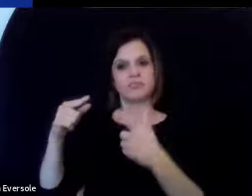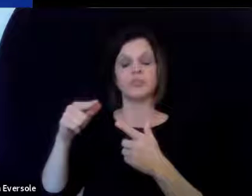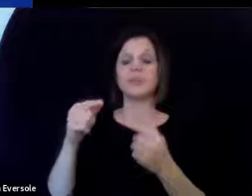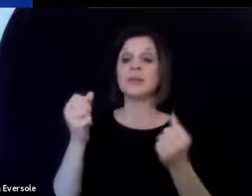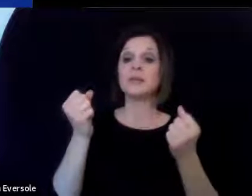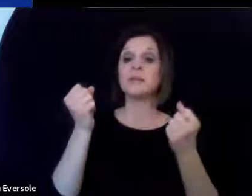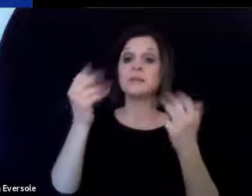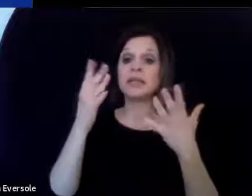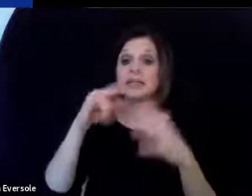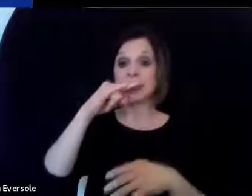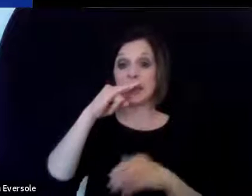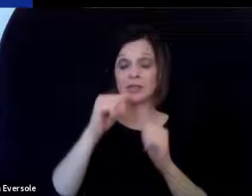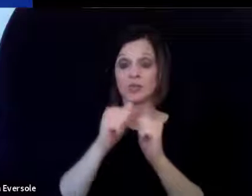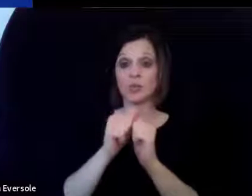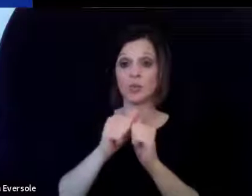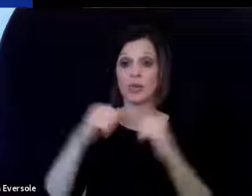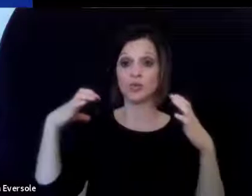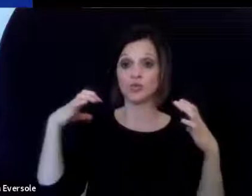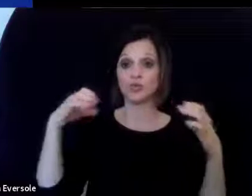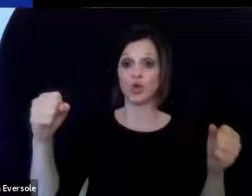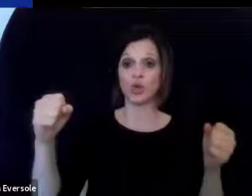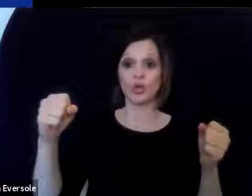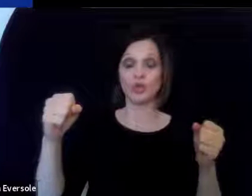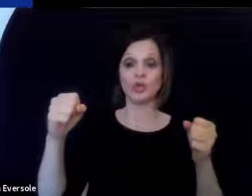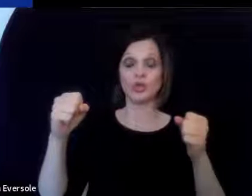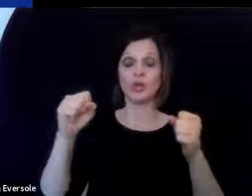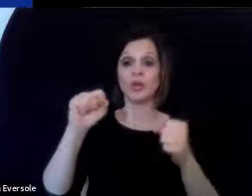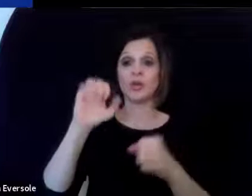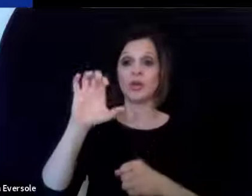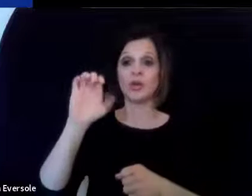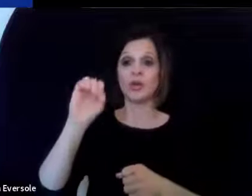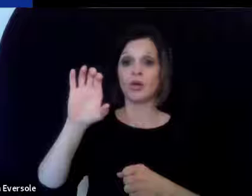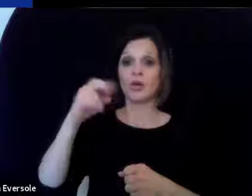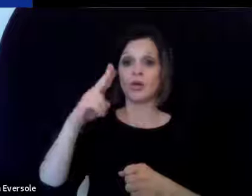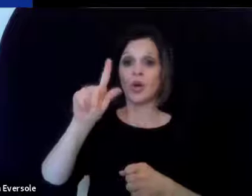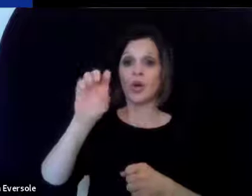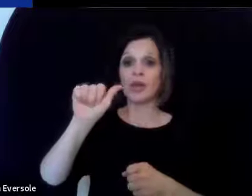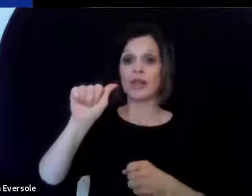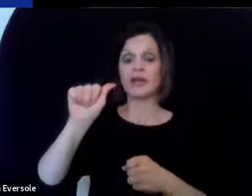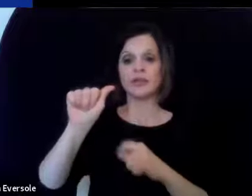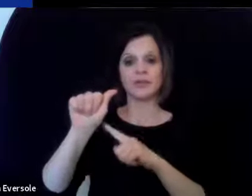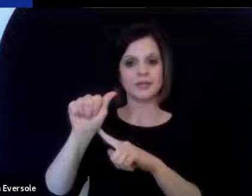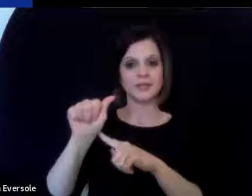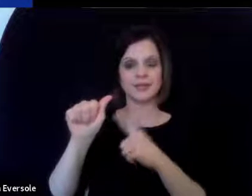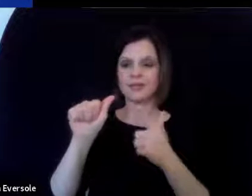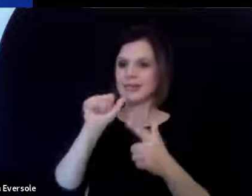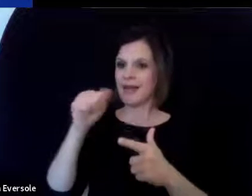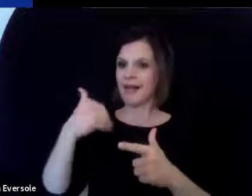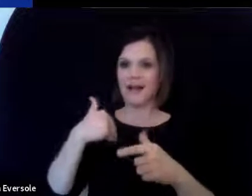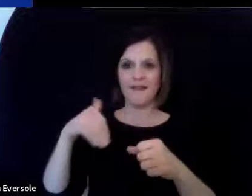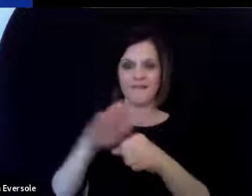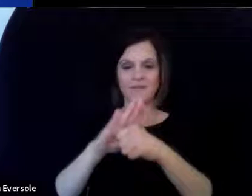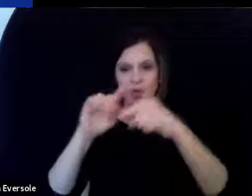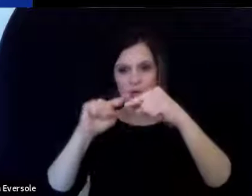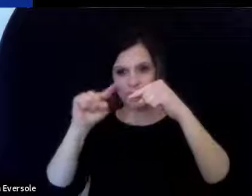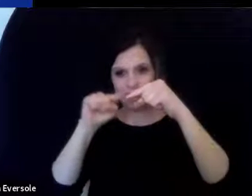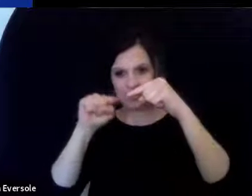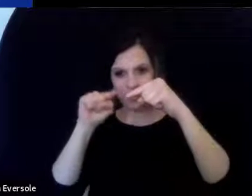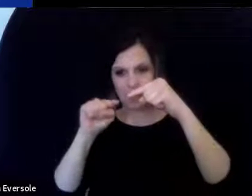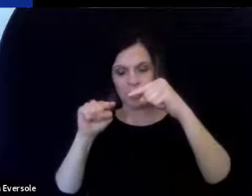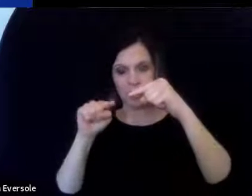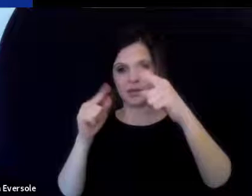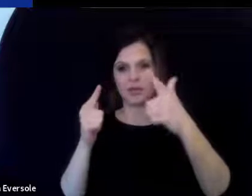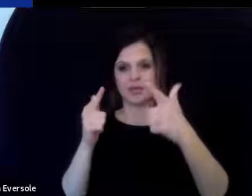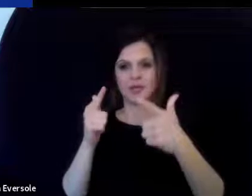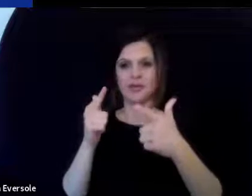with charge, the cochlea isn't complete. It doesn't have that full spiral. So it's only got part of